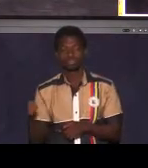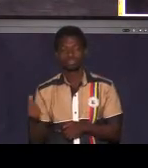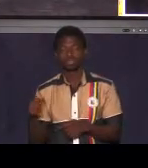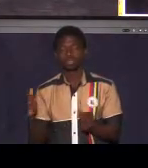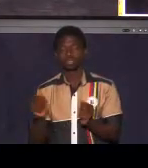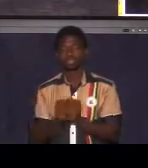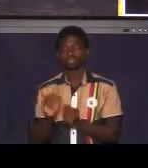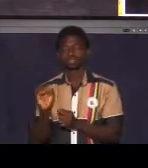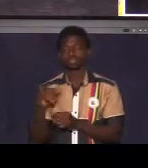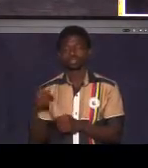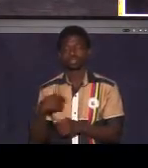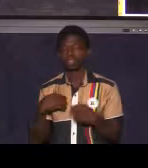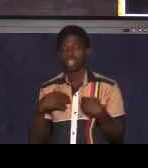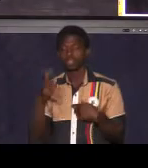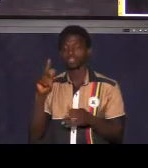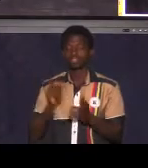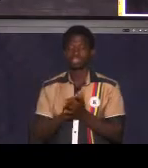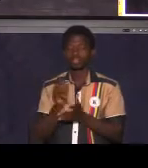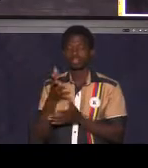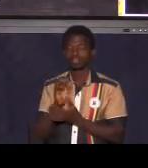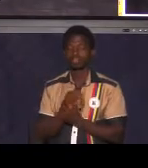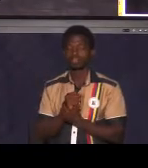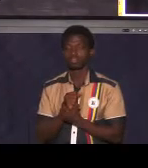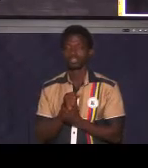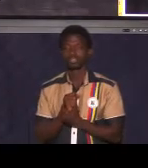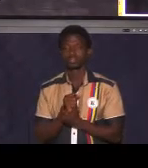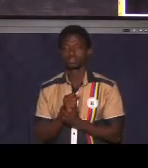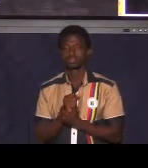have 3,500.